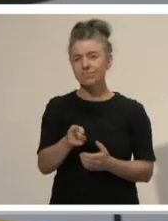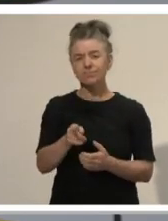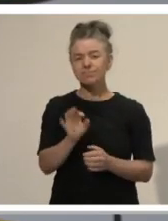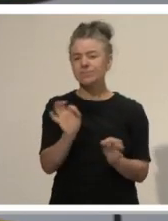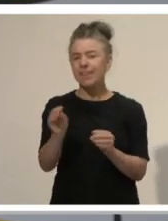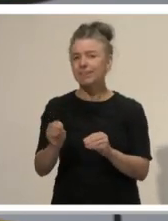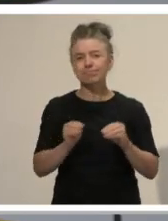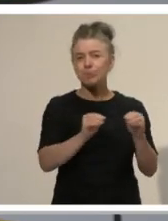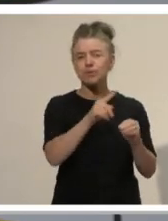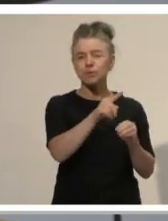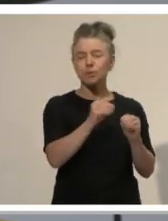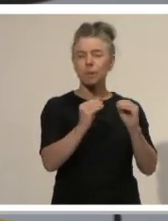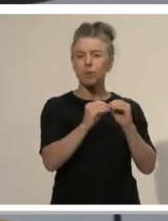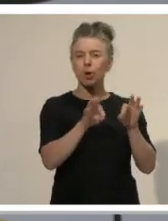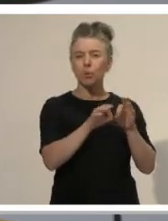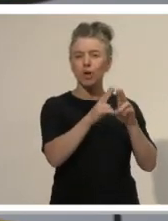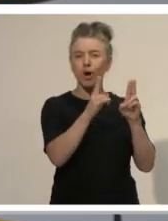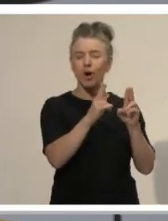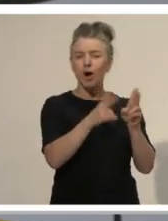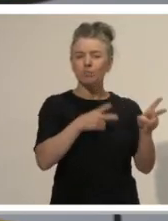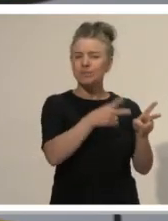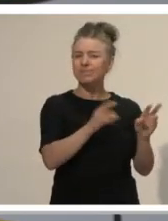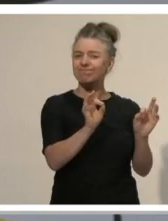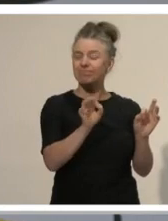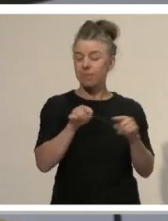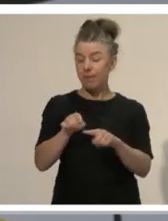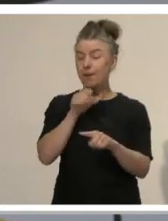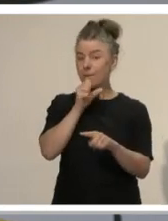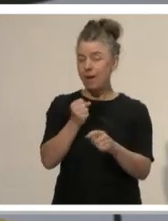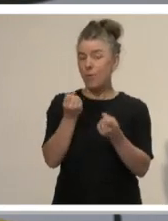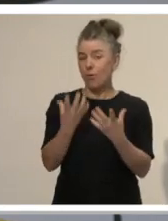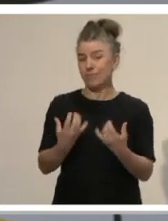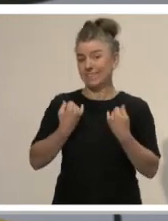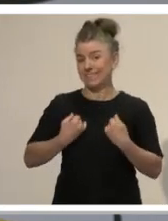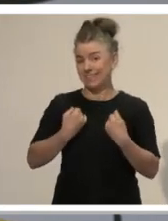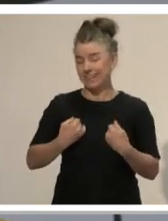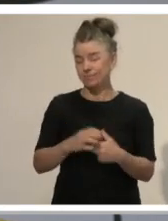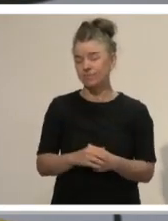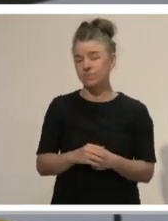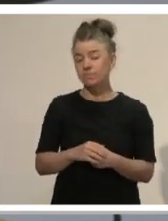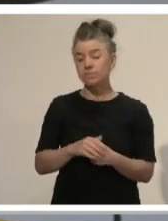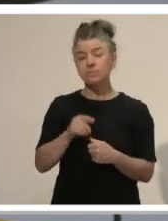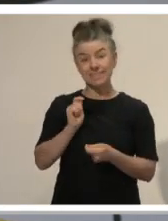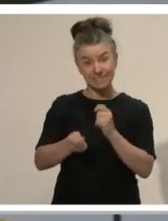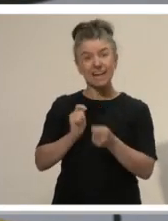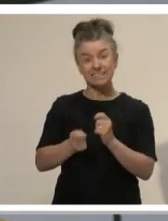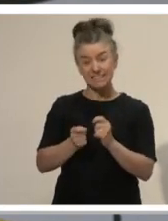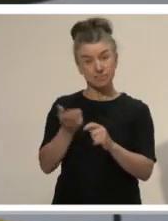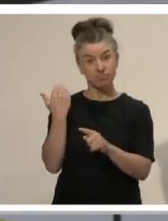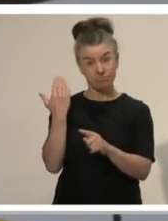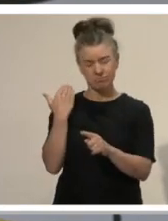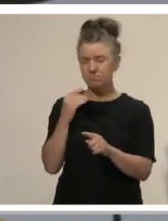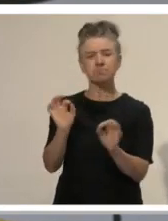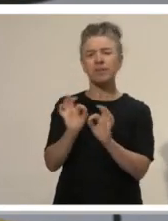that had been transferred to Burwood Hospital. The man had an underlying condition, and while he had tested negative for